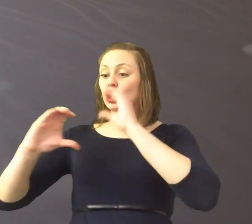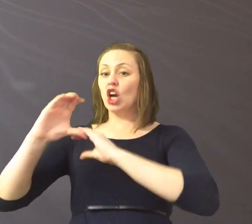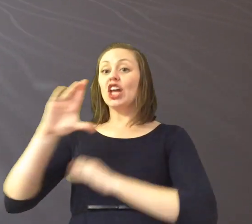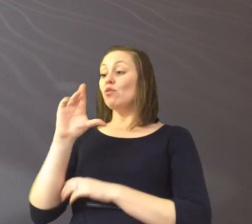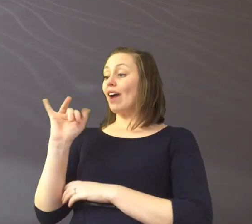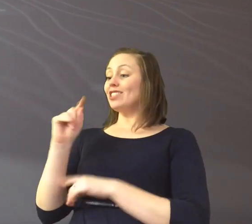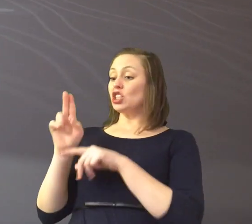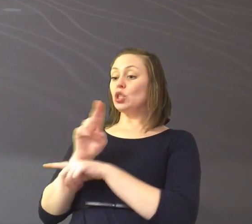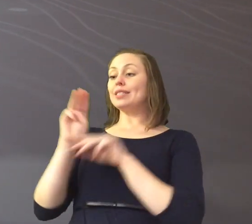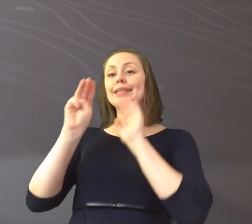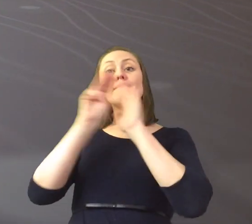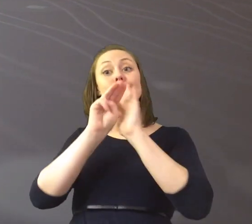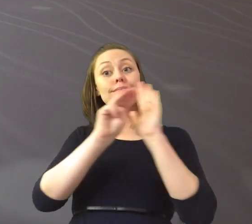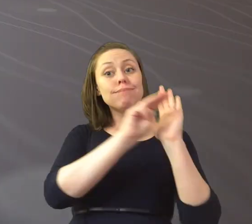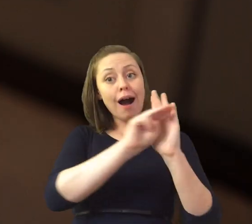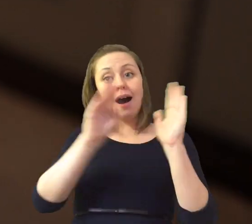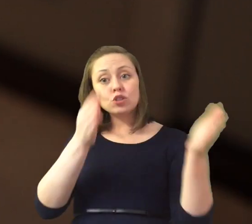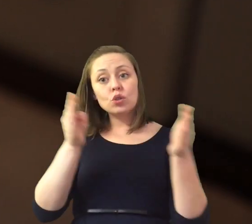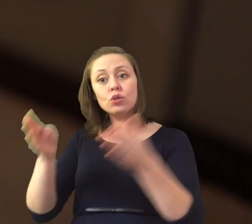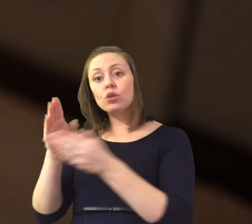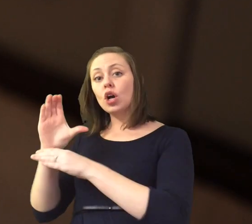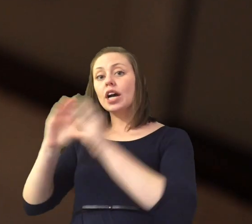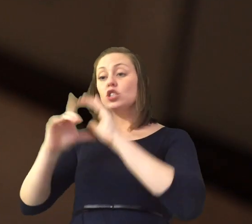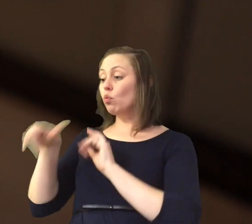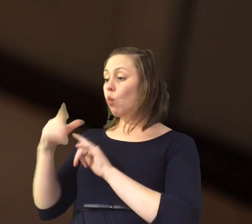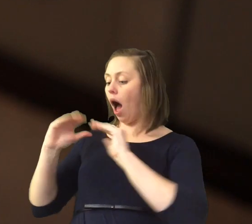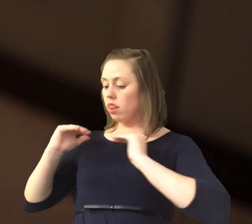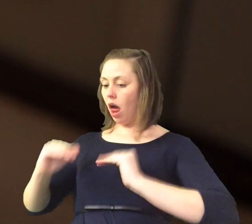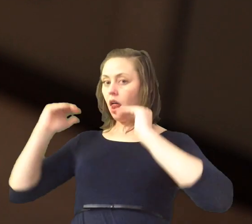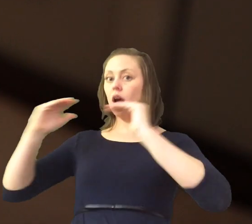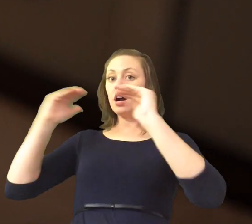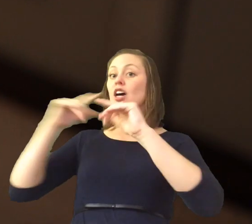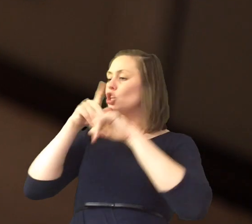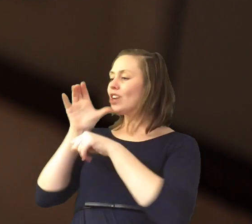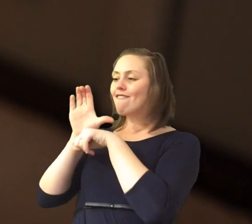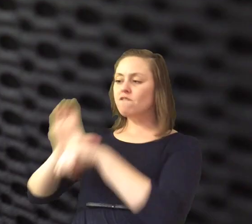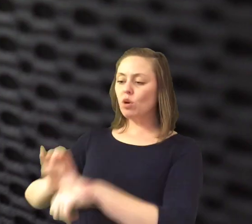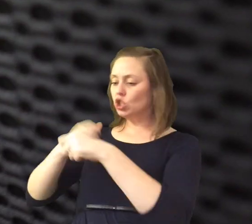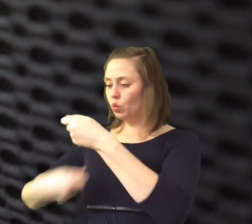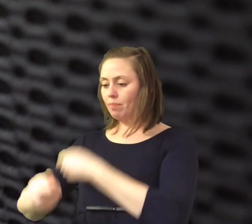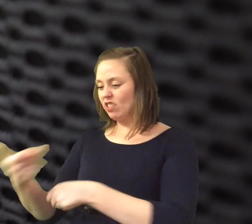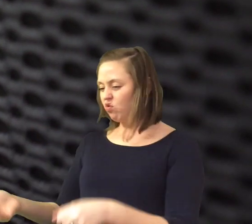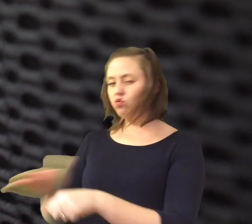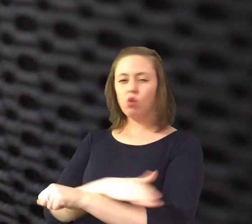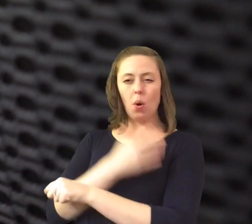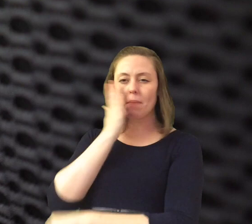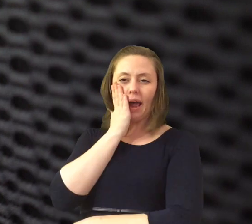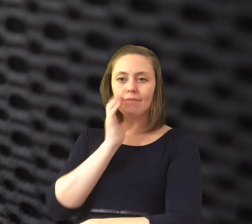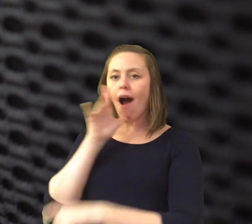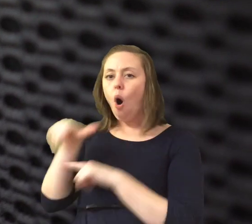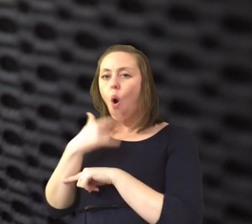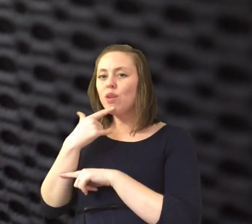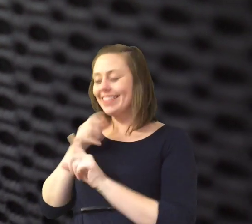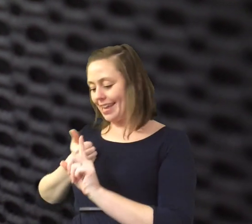ReST uses a modular construction. If one layer breaks down, you aren't forced to replace the entire bed, rather